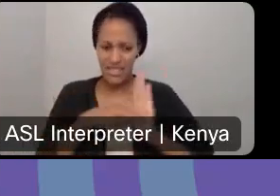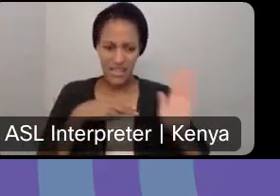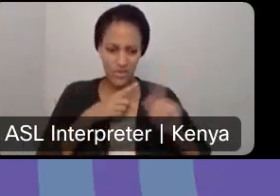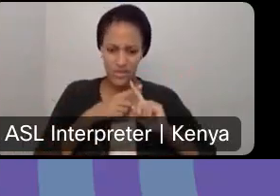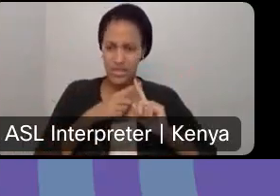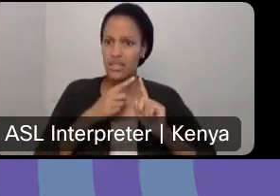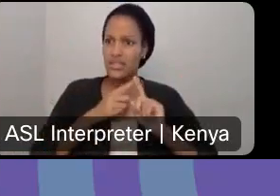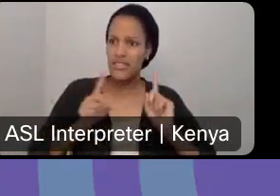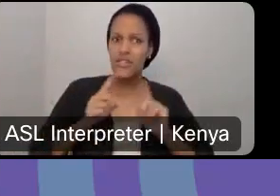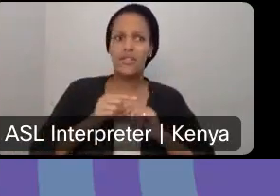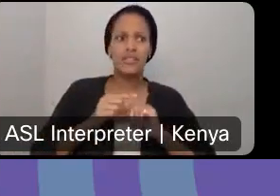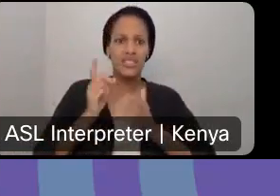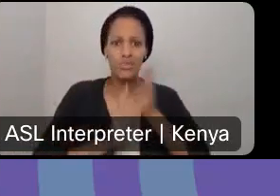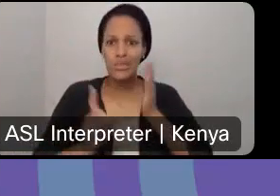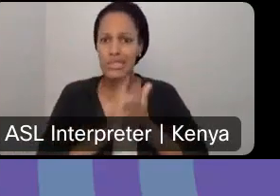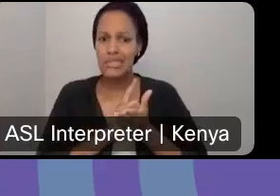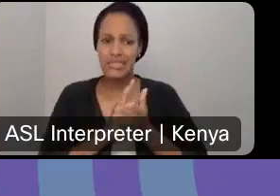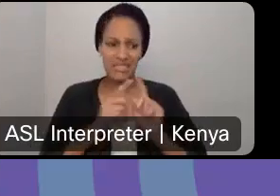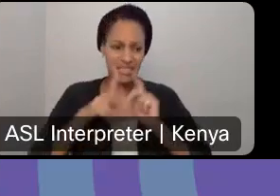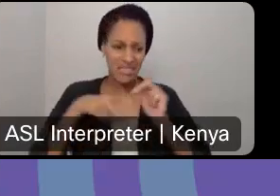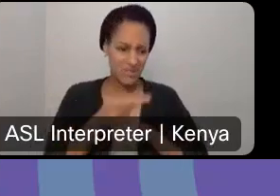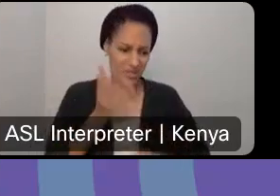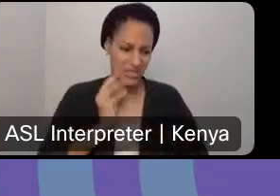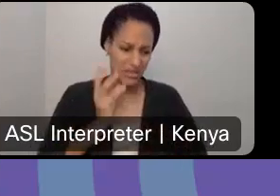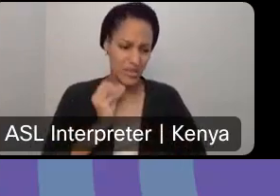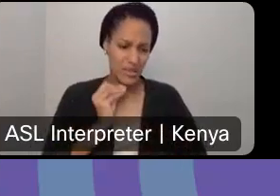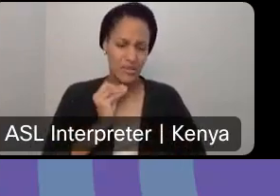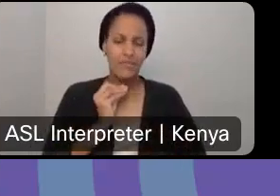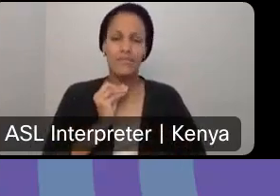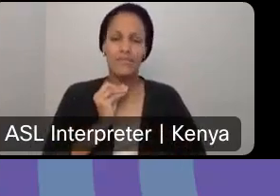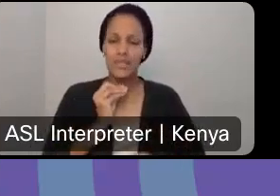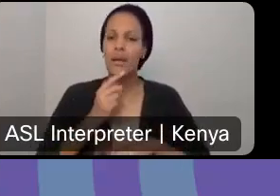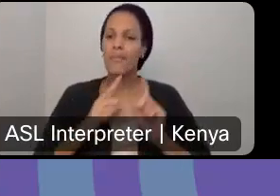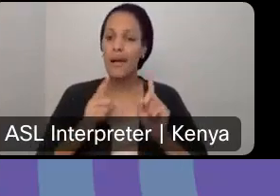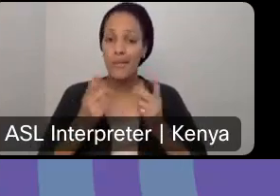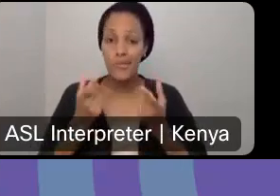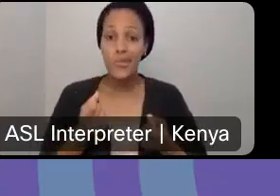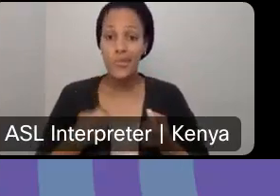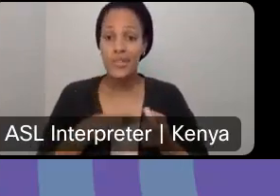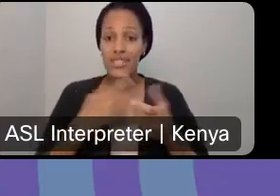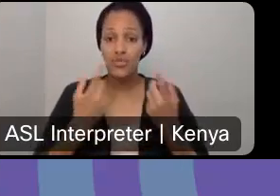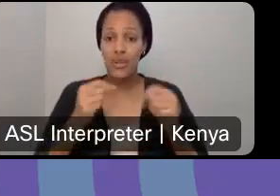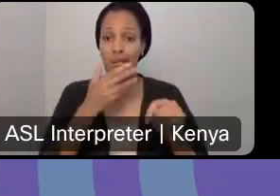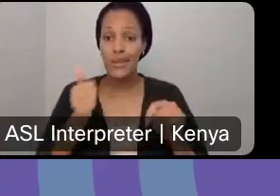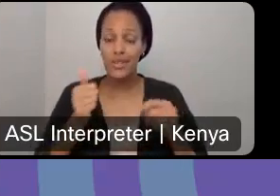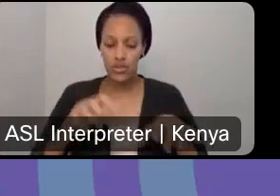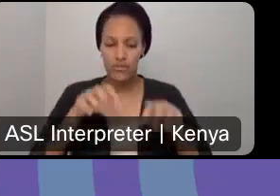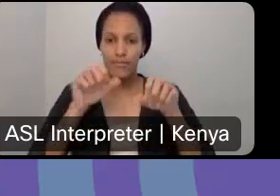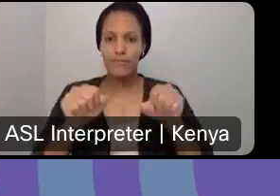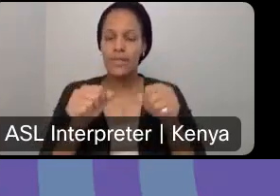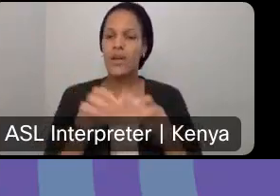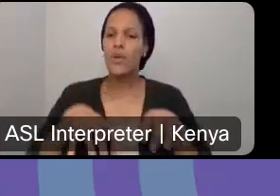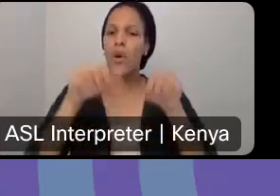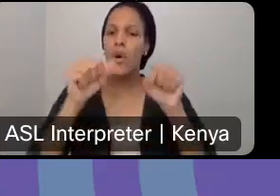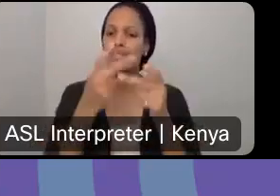against. We can do our best to hold safe spaces where people feel they can share about their